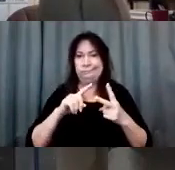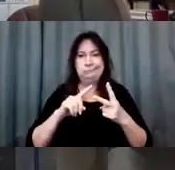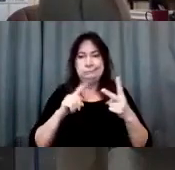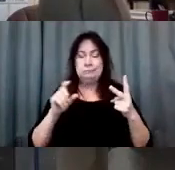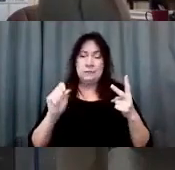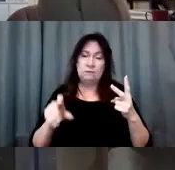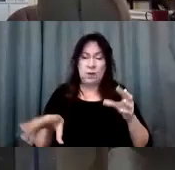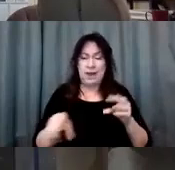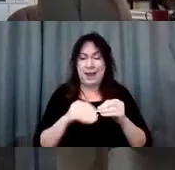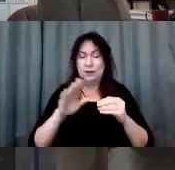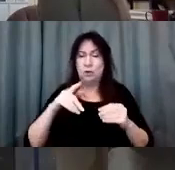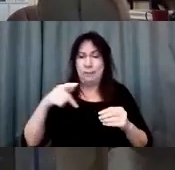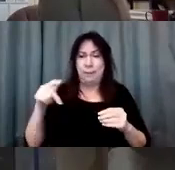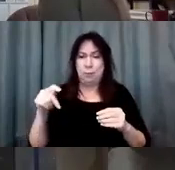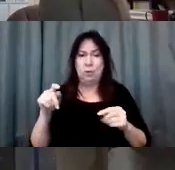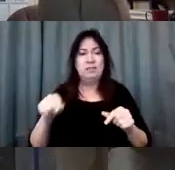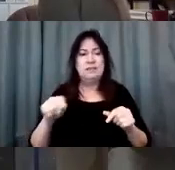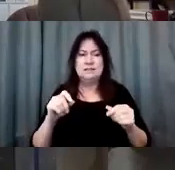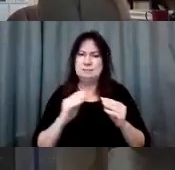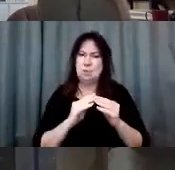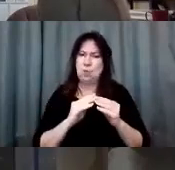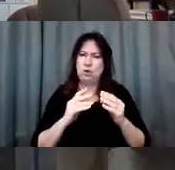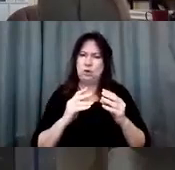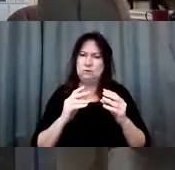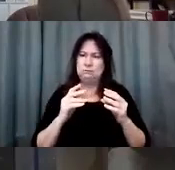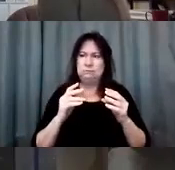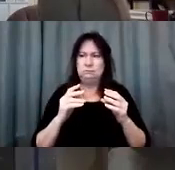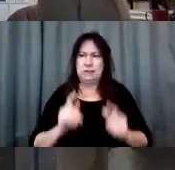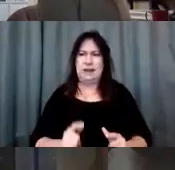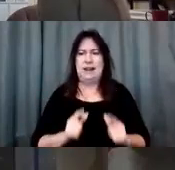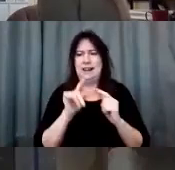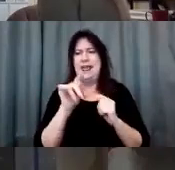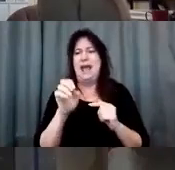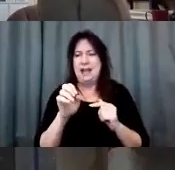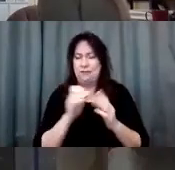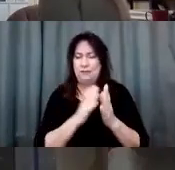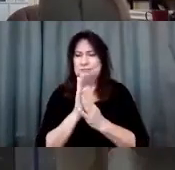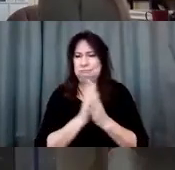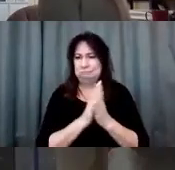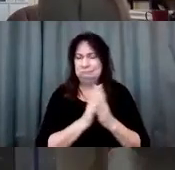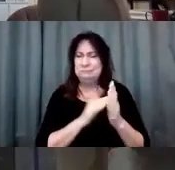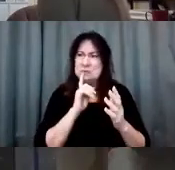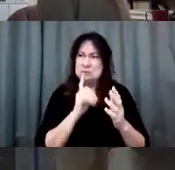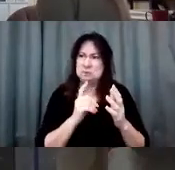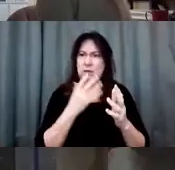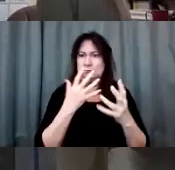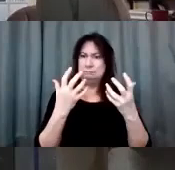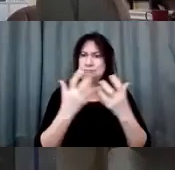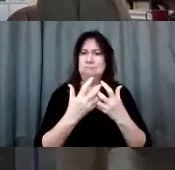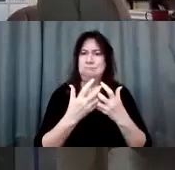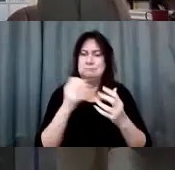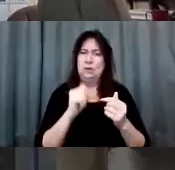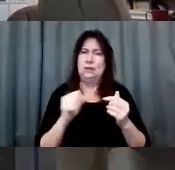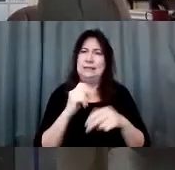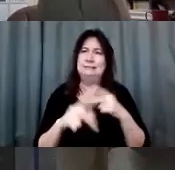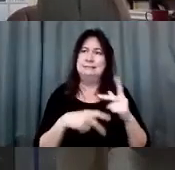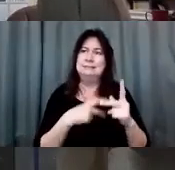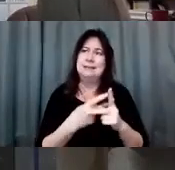do so. This has a lot more dynamic to it. So we think it's really tailor-made for any form of